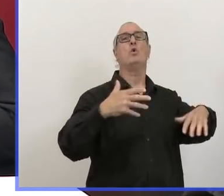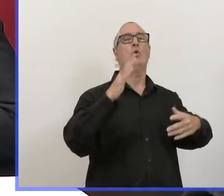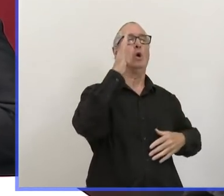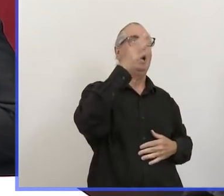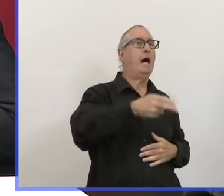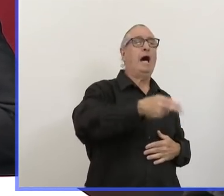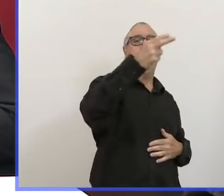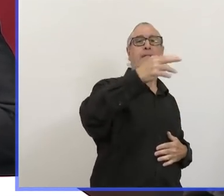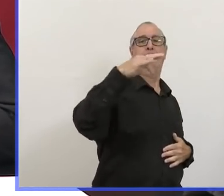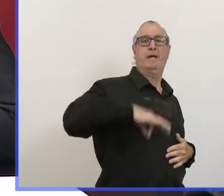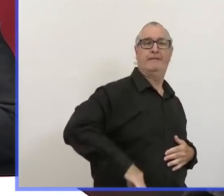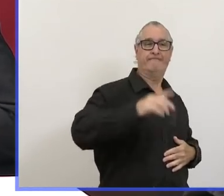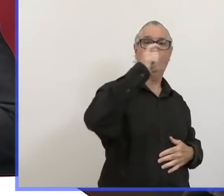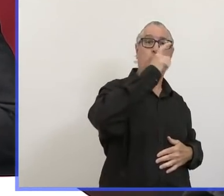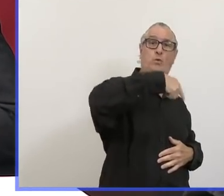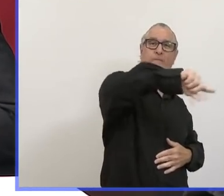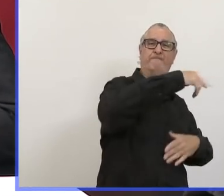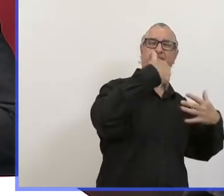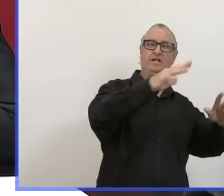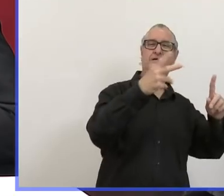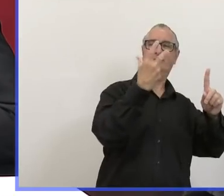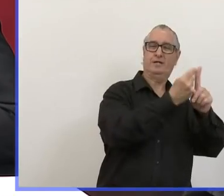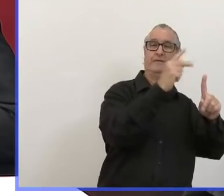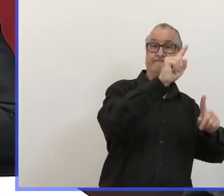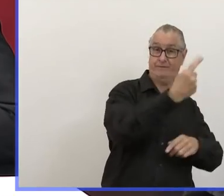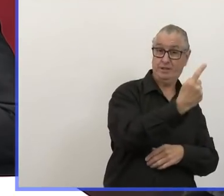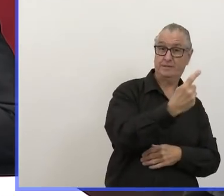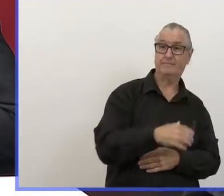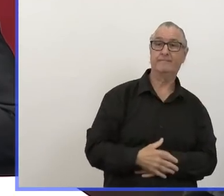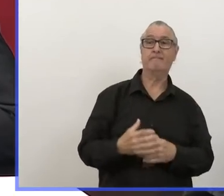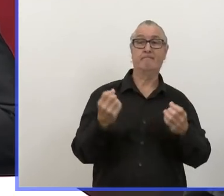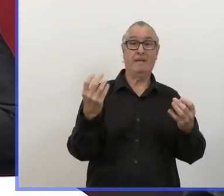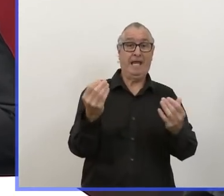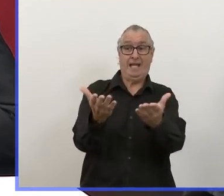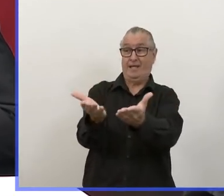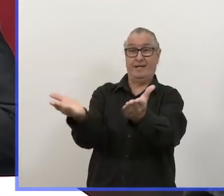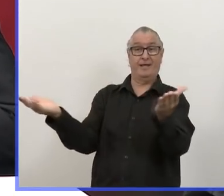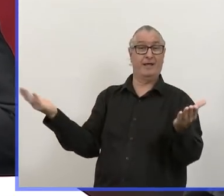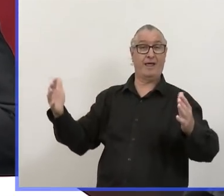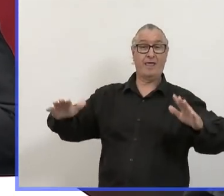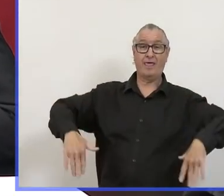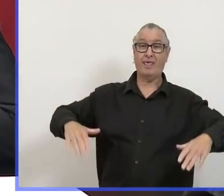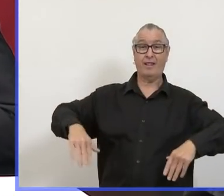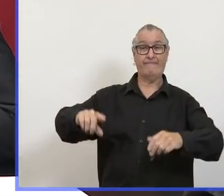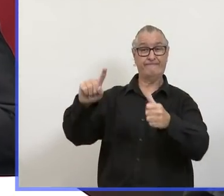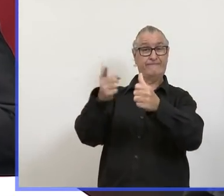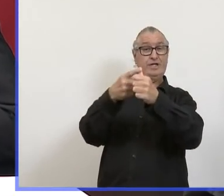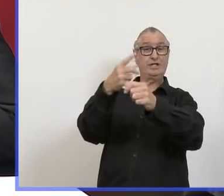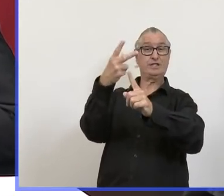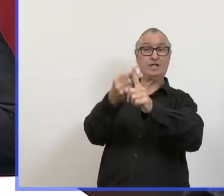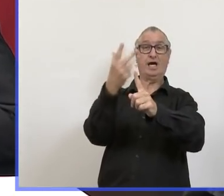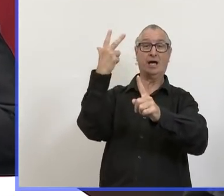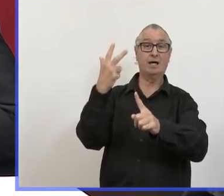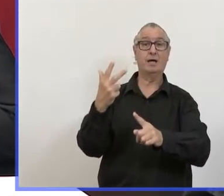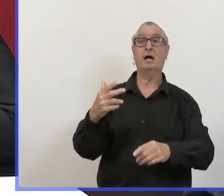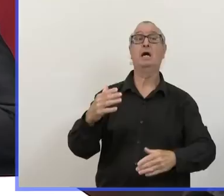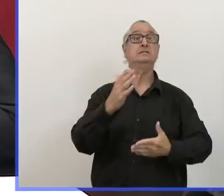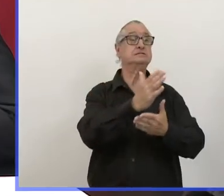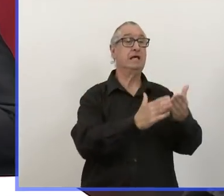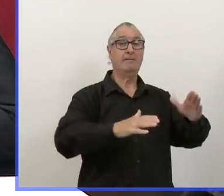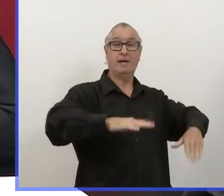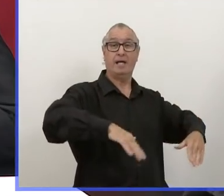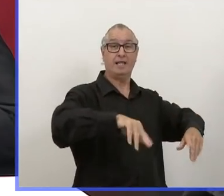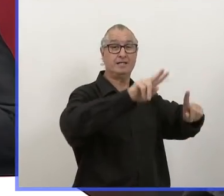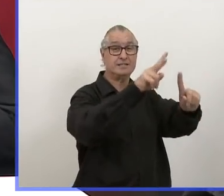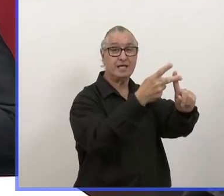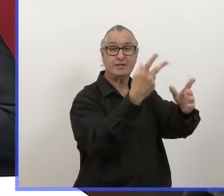need their first dose. And obviously, there's a lot more people who need their second dose as well. So that does play a role in our risk assessment